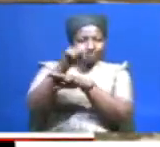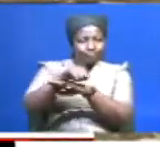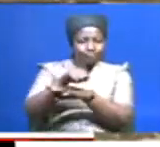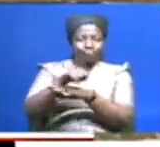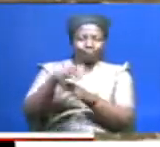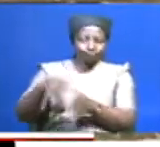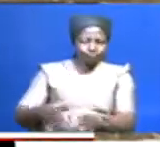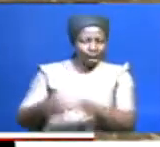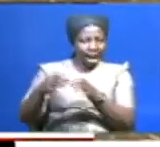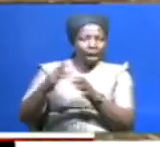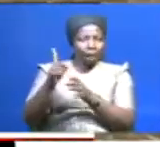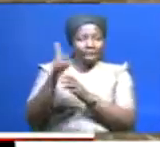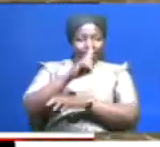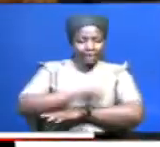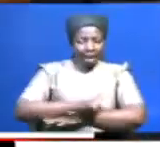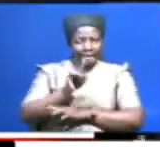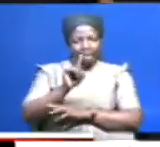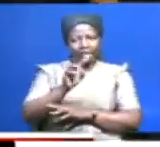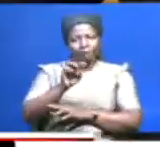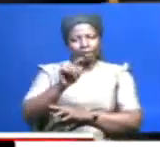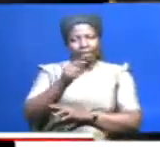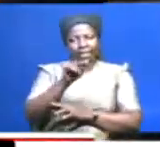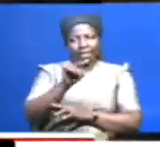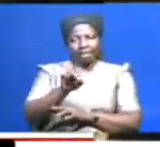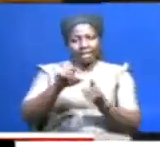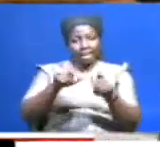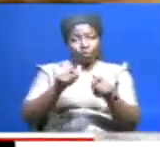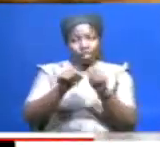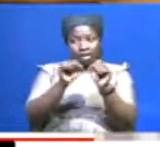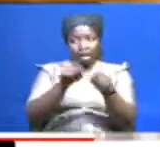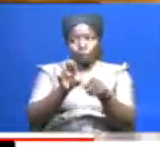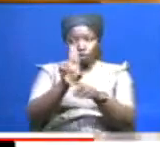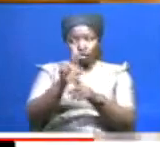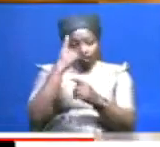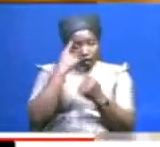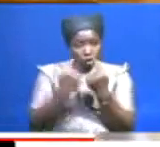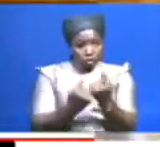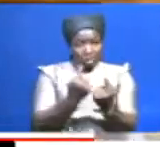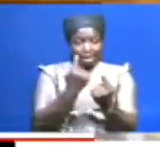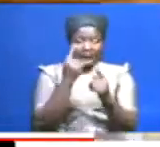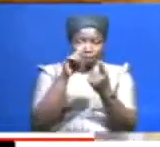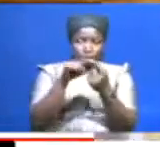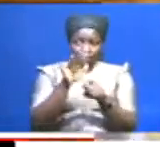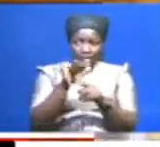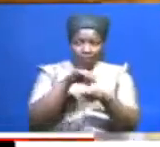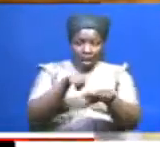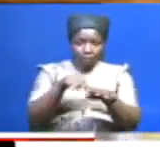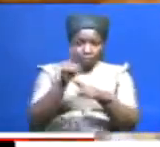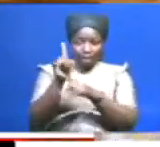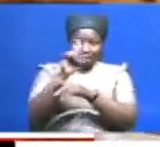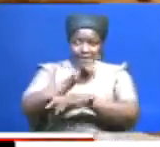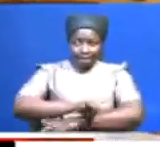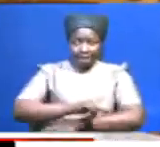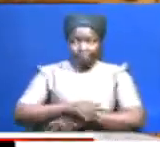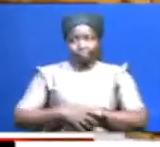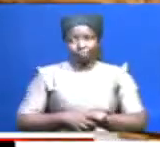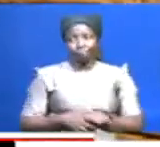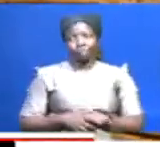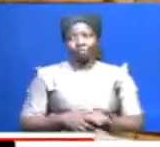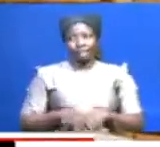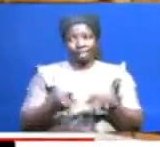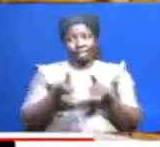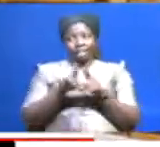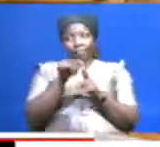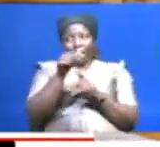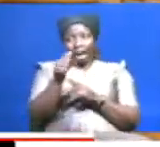gas, which can be used for cooking up to at least 5 hours a day, and 100 biogas slurry liters liquid substance, which is